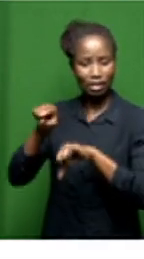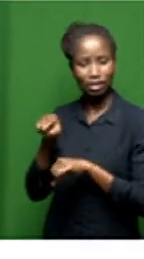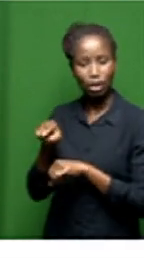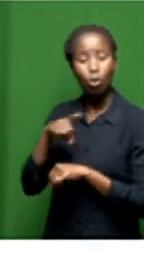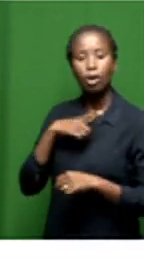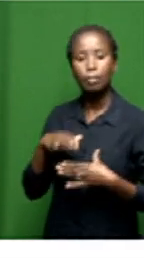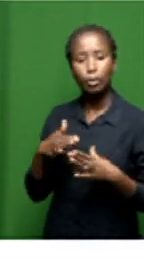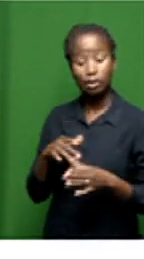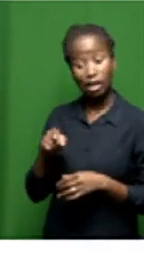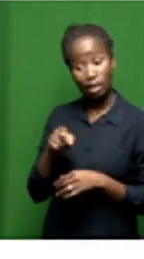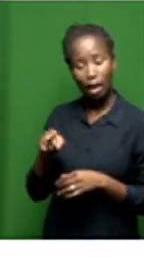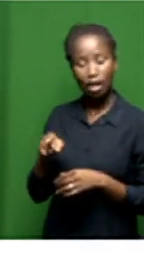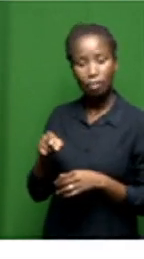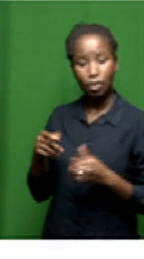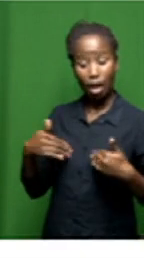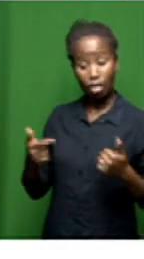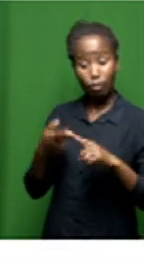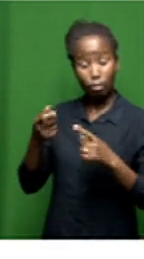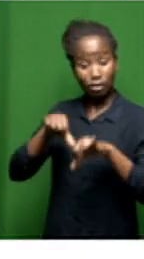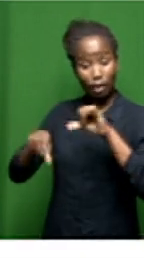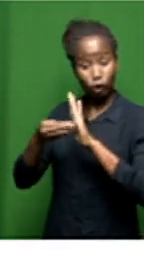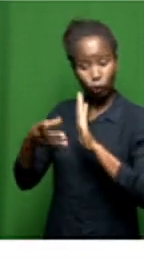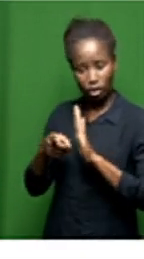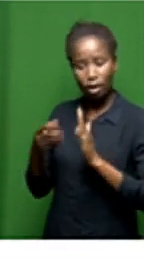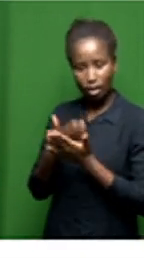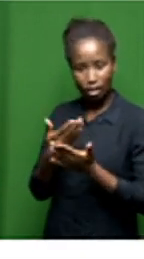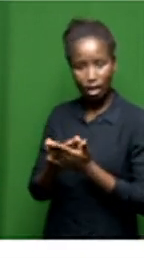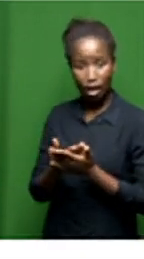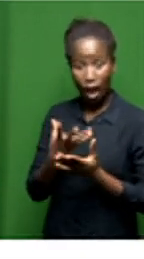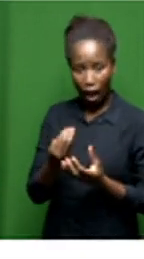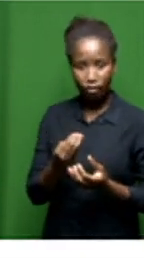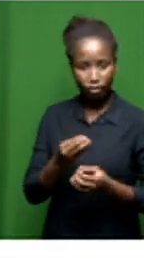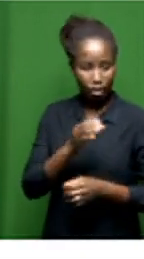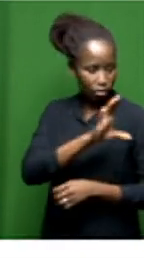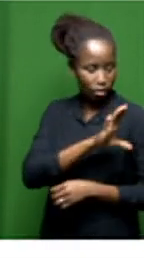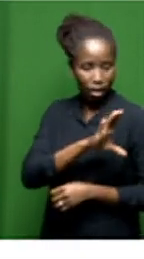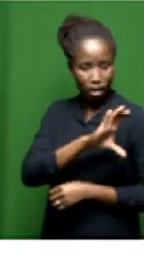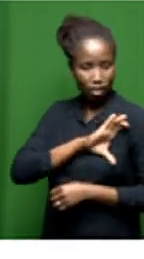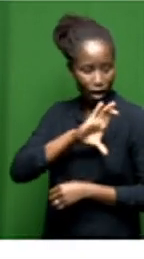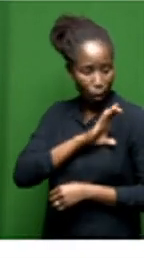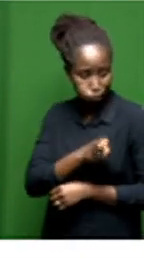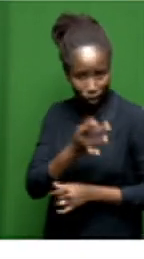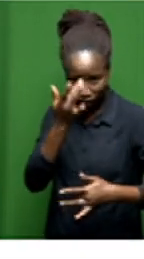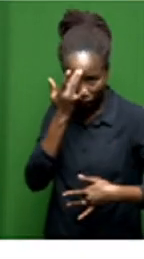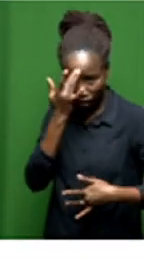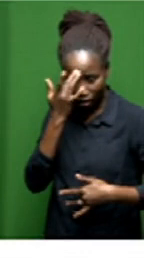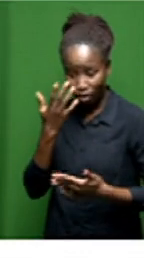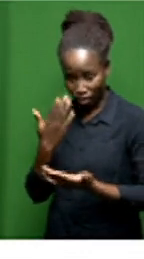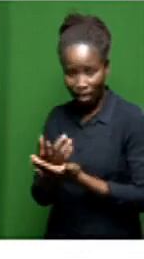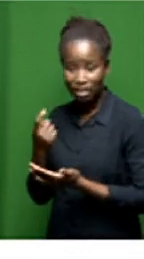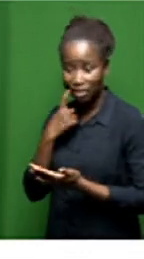they themselves can carry the virus and give it to the patients. Patients are extremely vulnerable. Patients can die because of the student